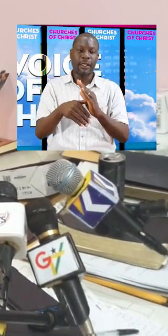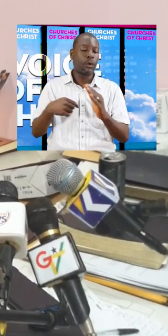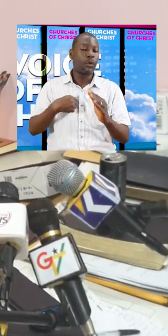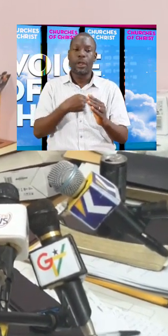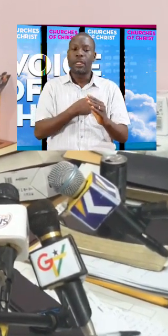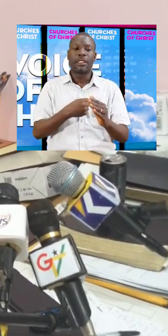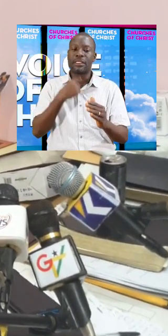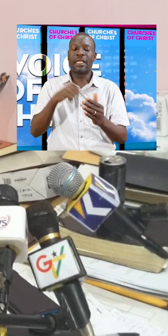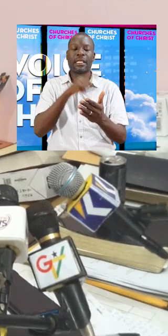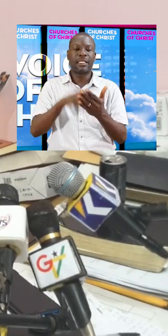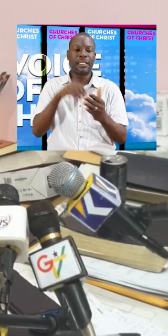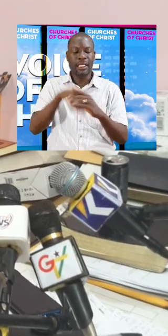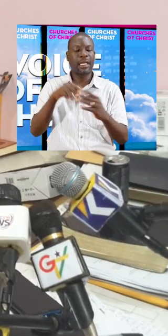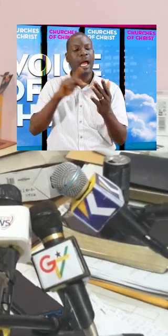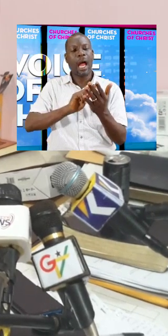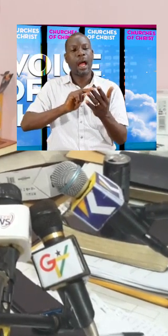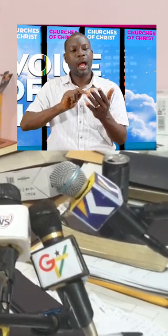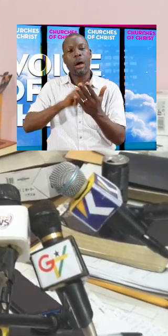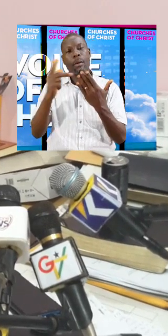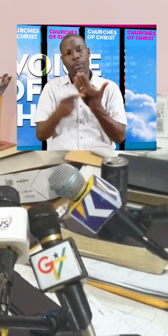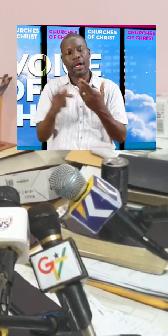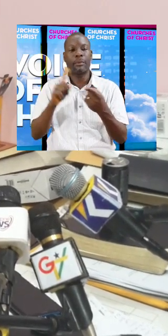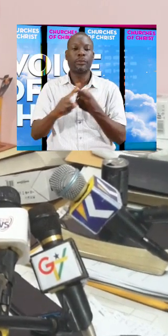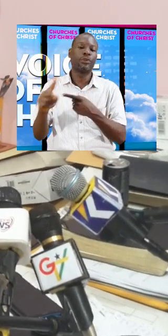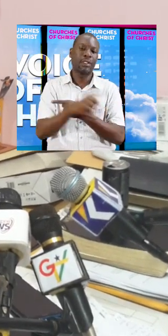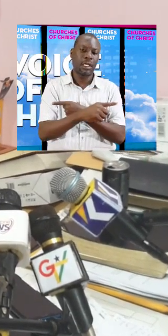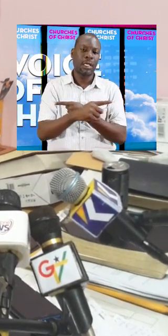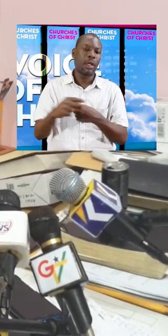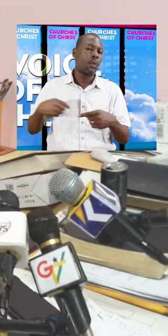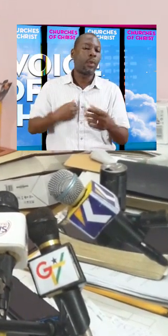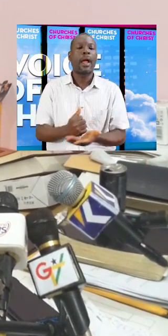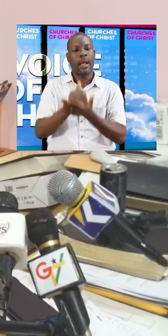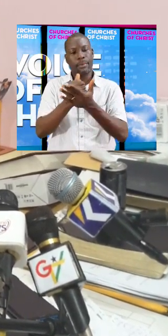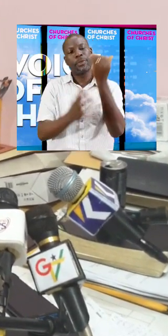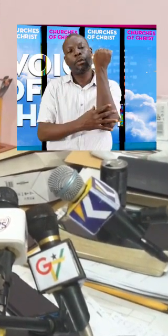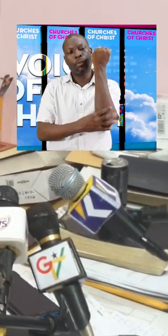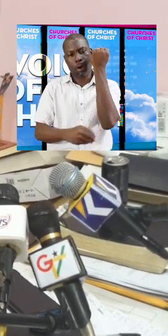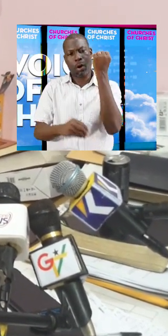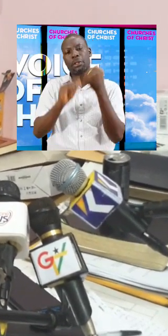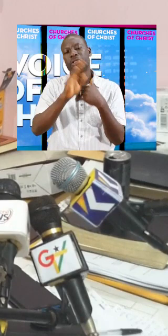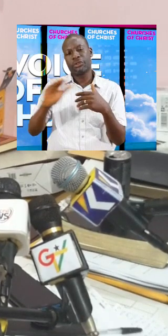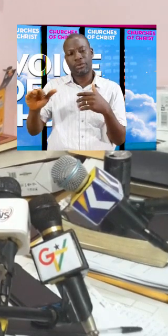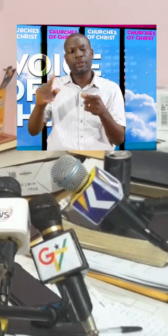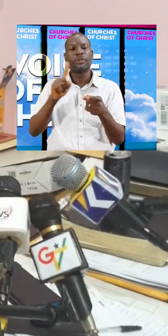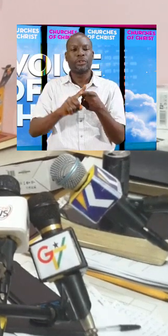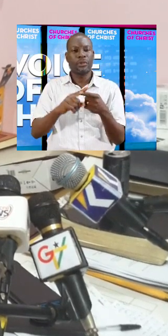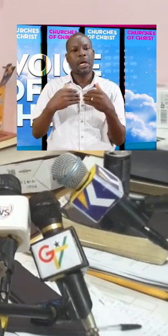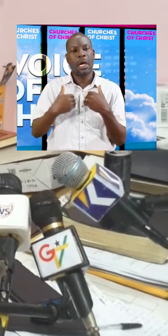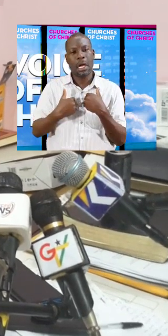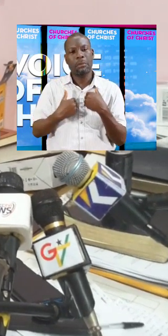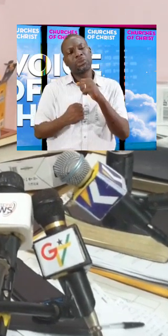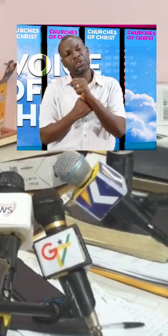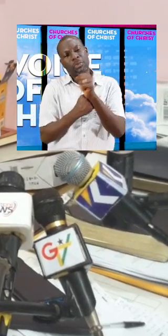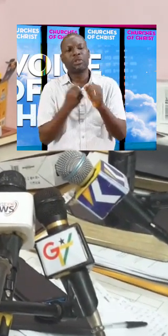ena edwumadie no What I teach you, I see any sort of no set. A year for Emma, as so Ebinya support